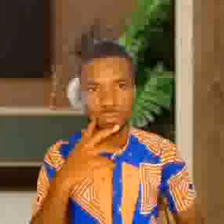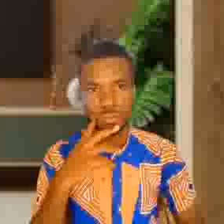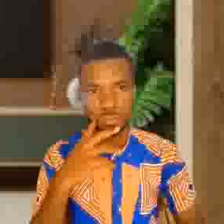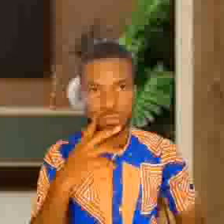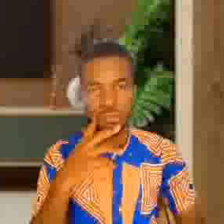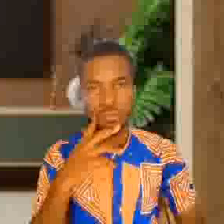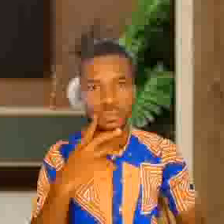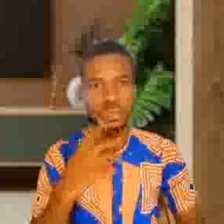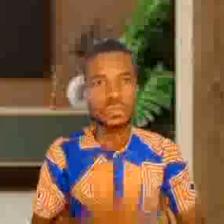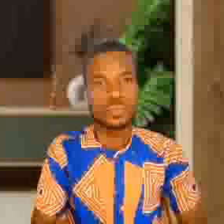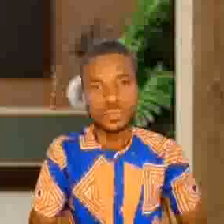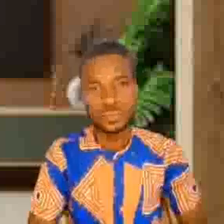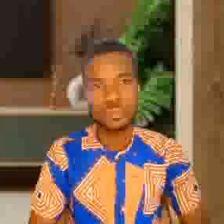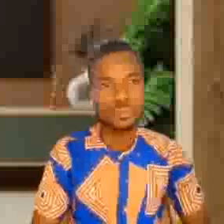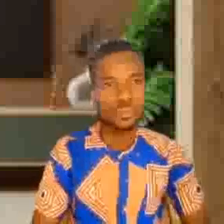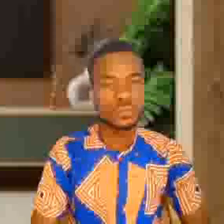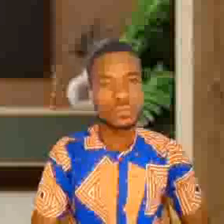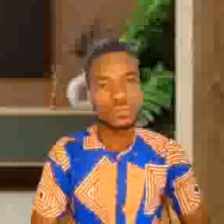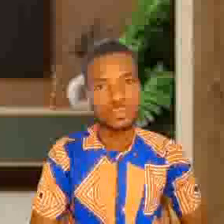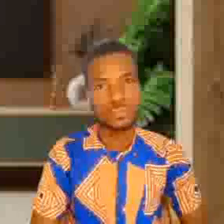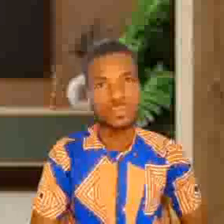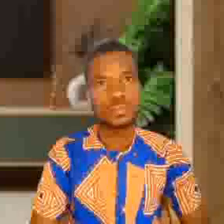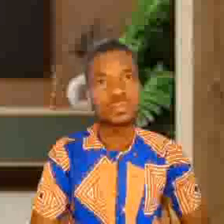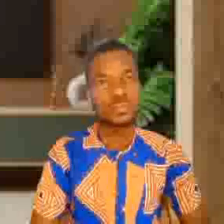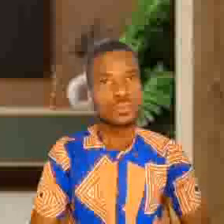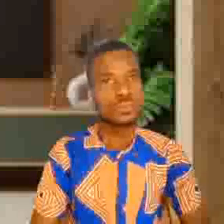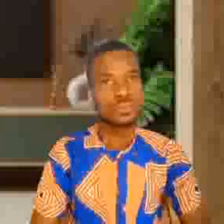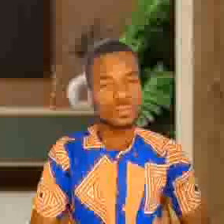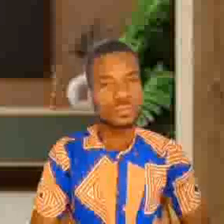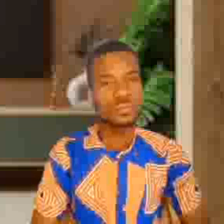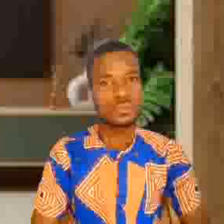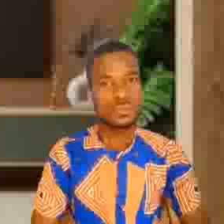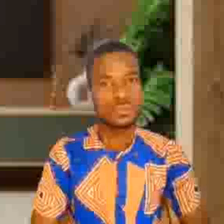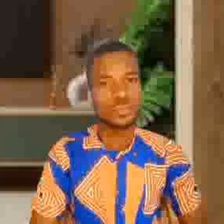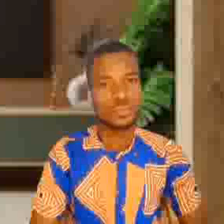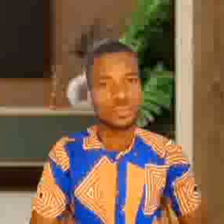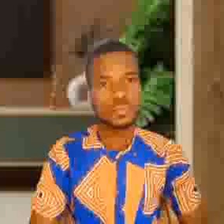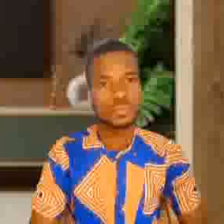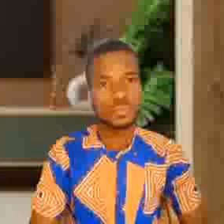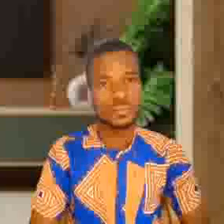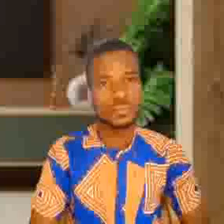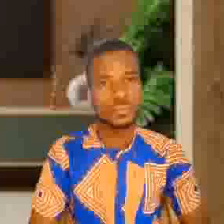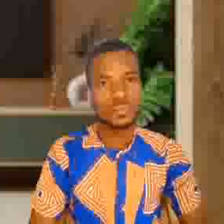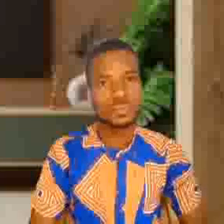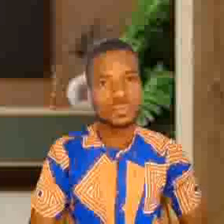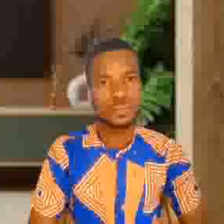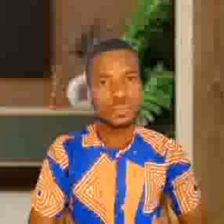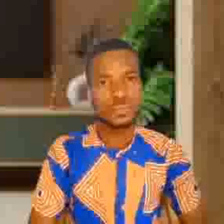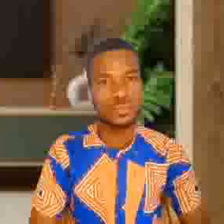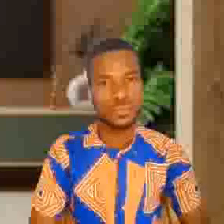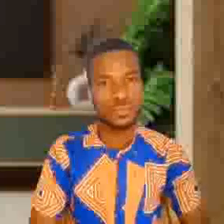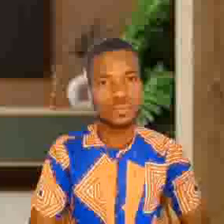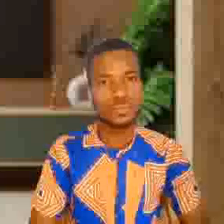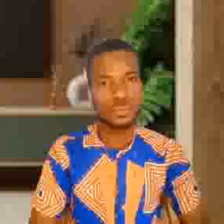it is moving. It will not move forever. If what you are building is the kingdom of God, a time will come where God will